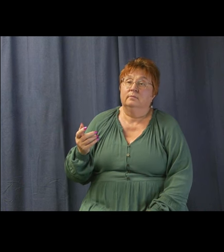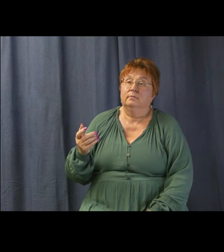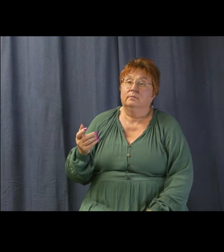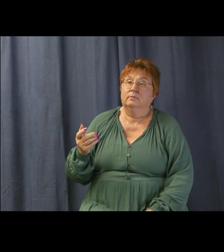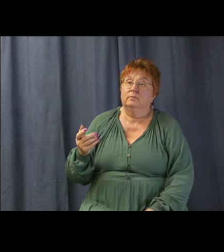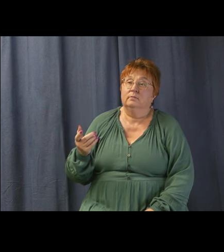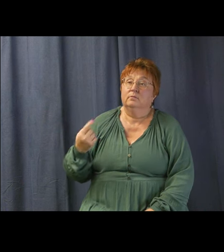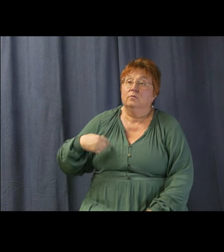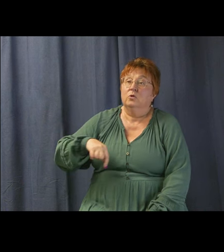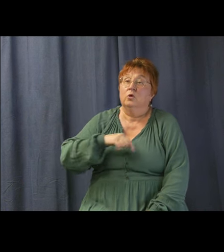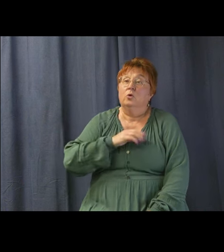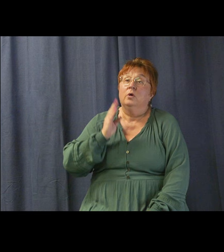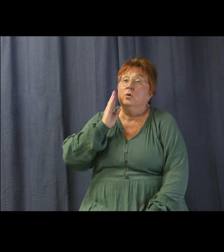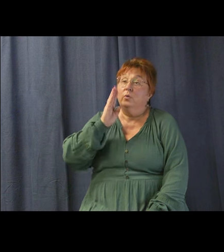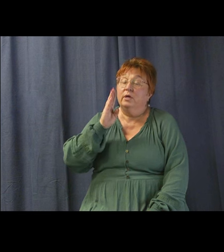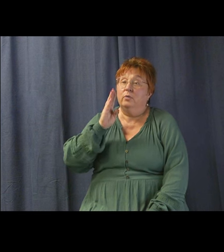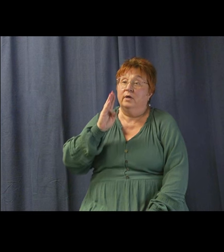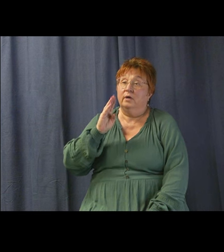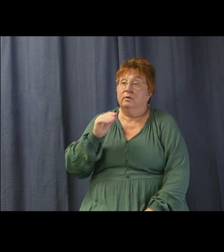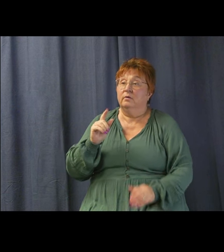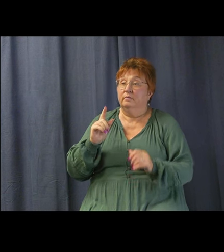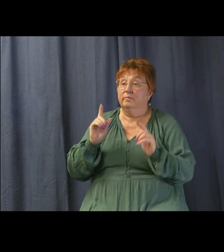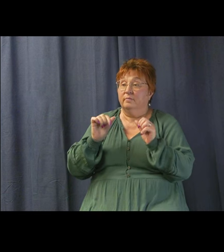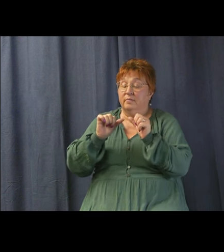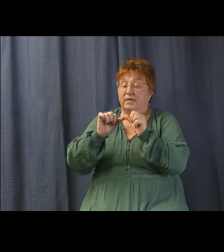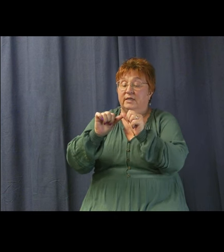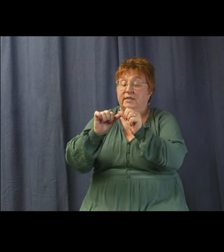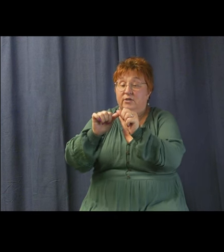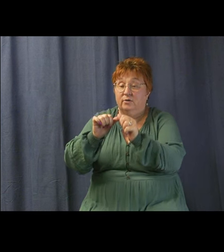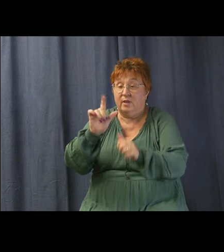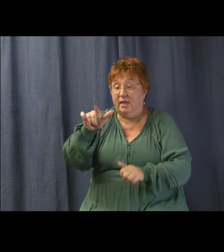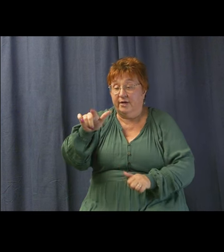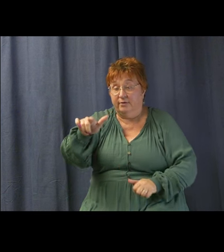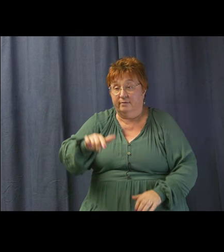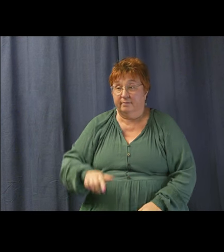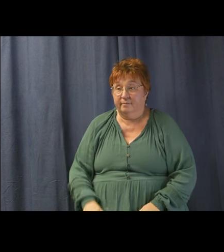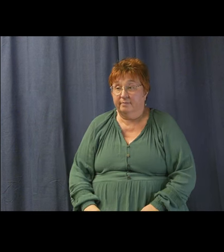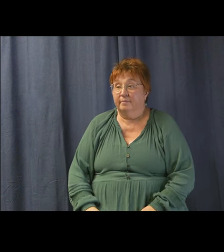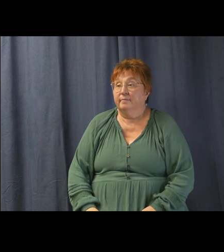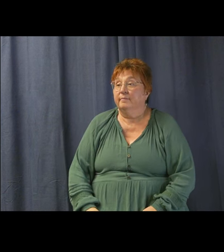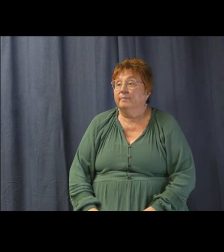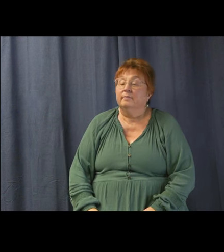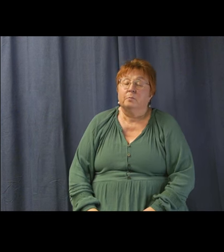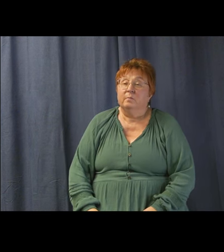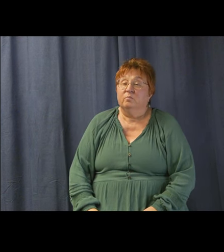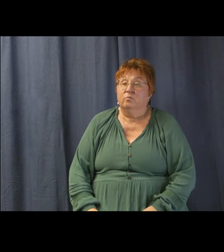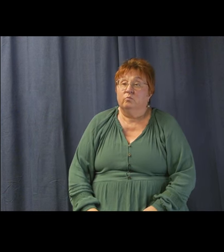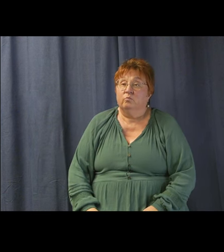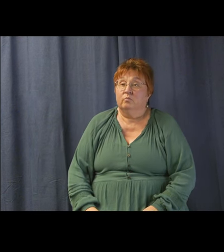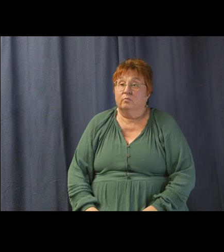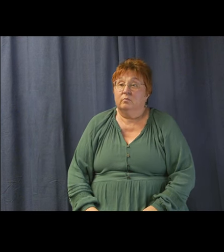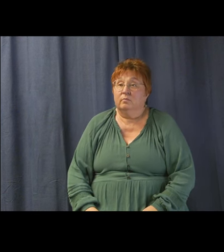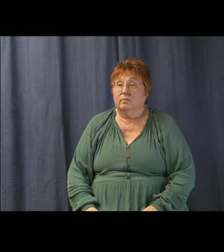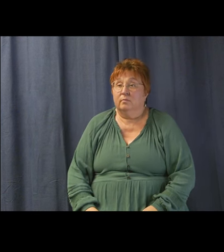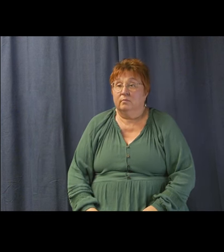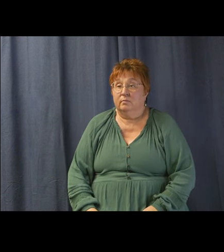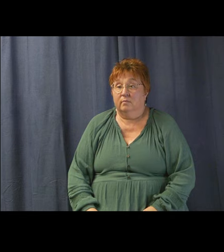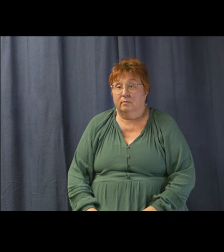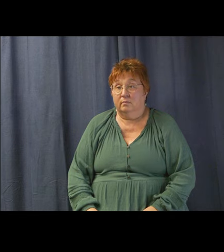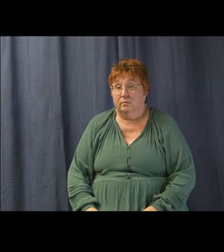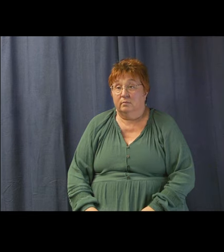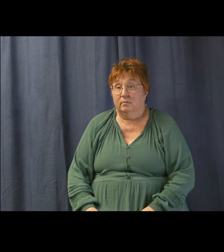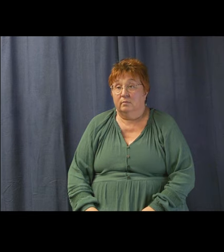We're going to continue when we come back. But let me come over here. Oh, gosh. All